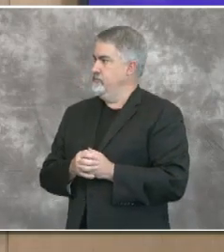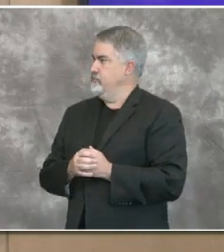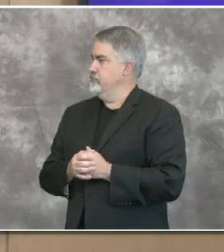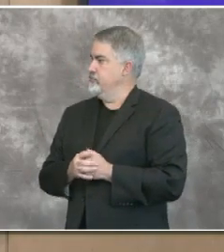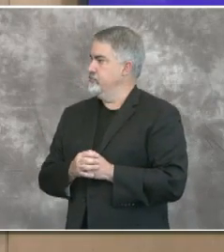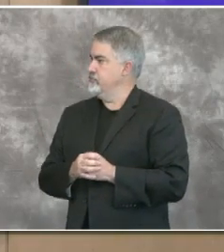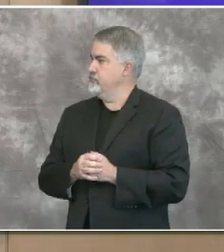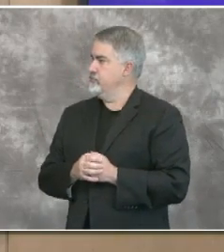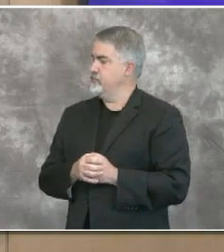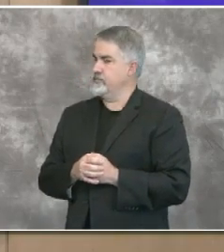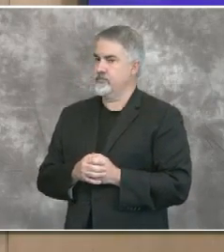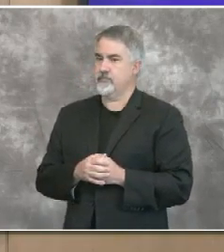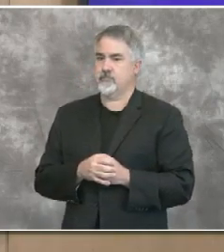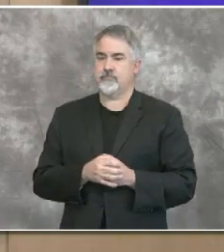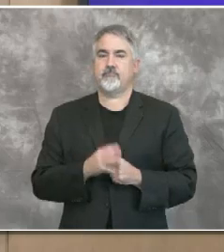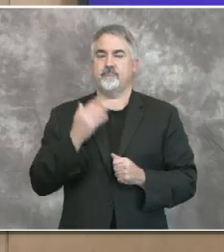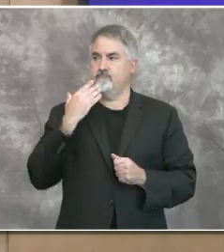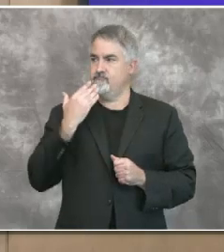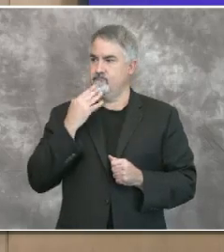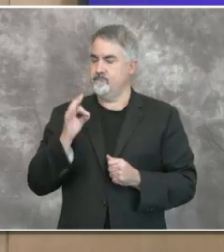Thank you.